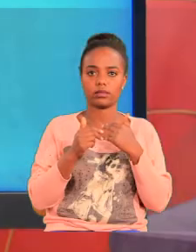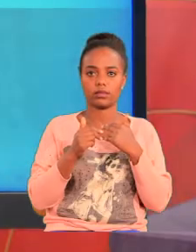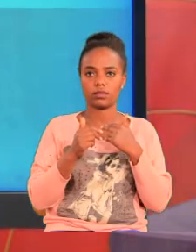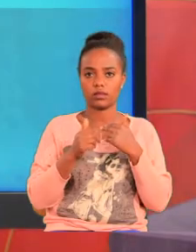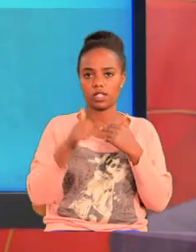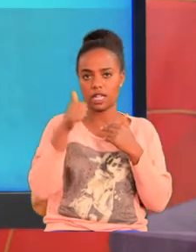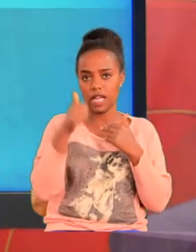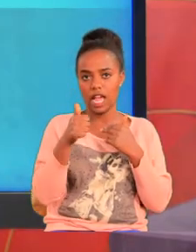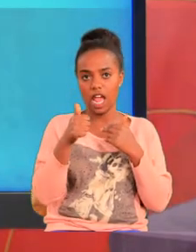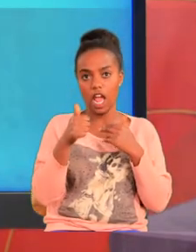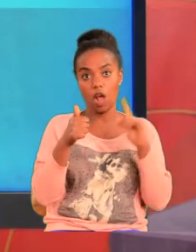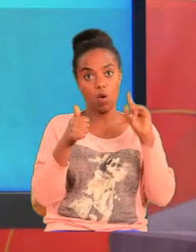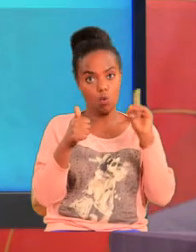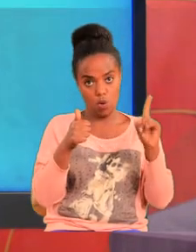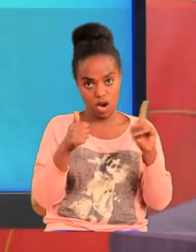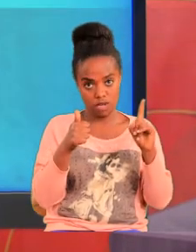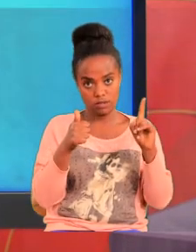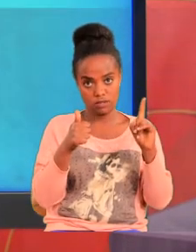A is 1.